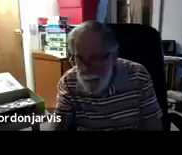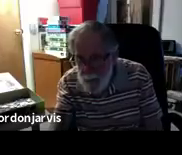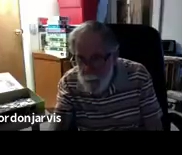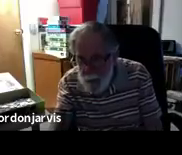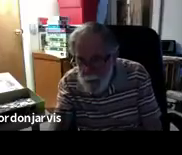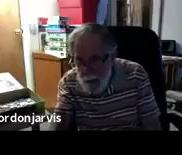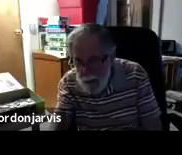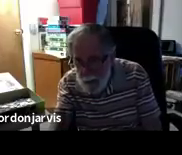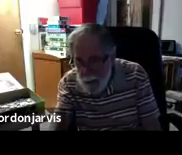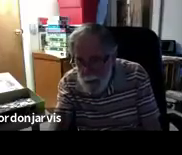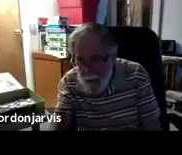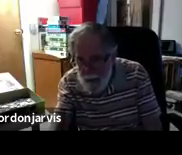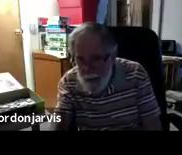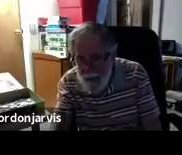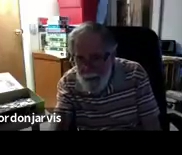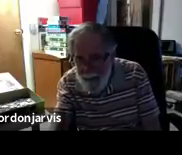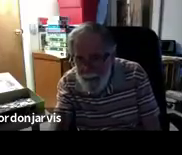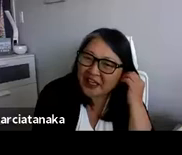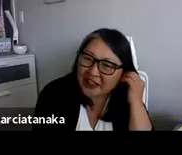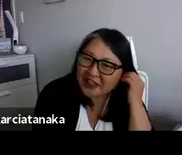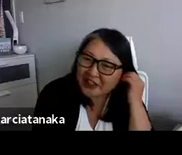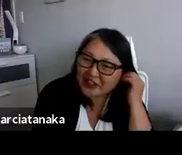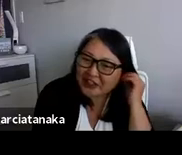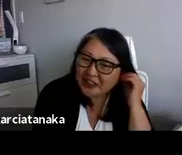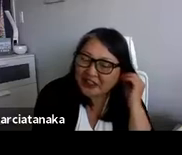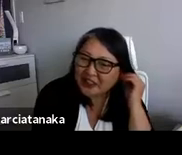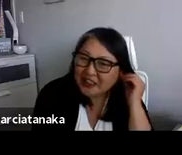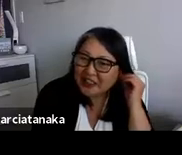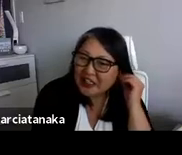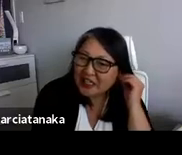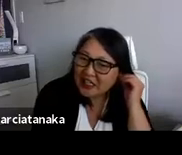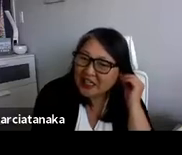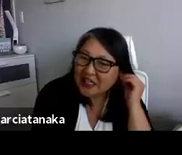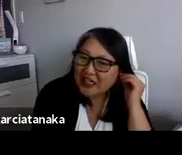Yeah, I can hear you. You can hear me, Gordon? Okay, that's good.